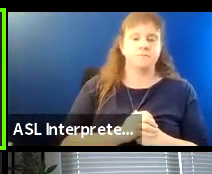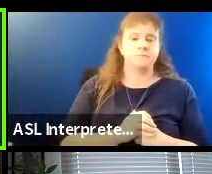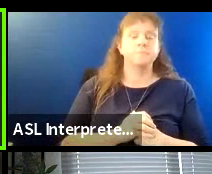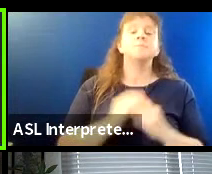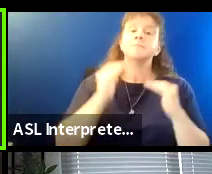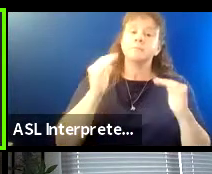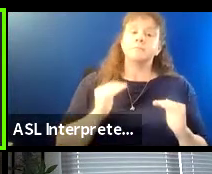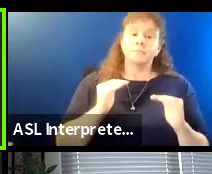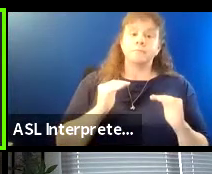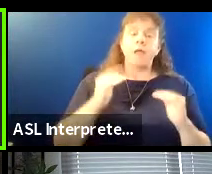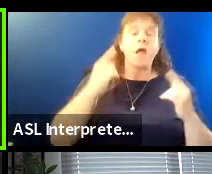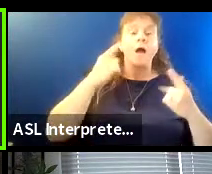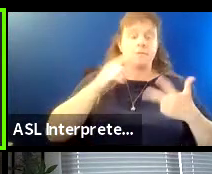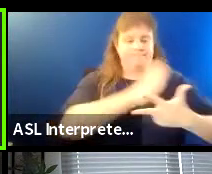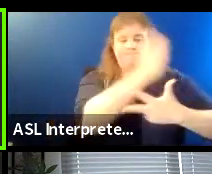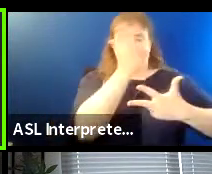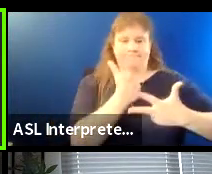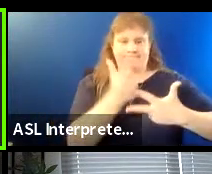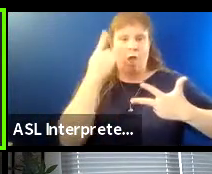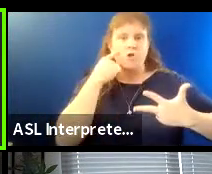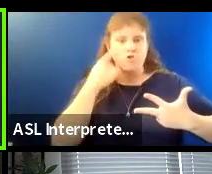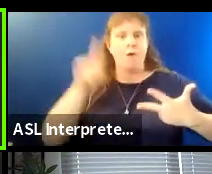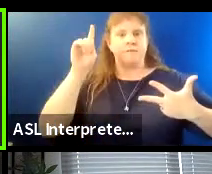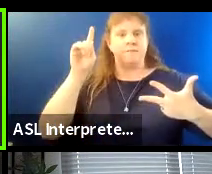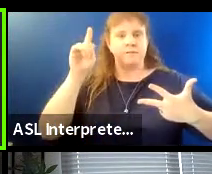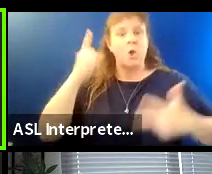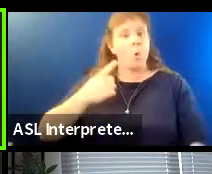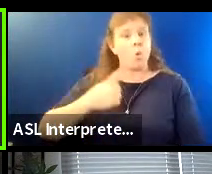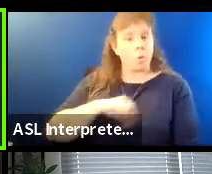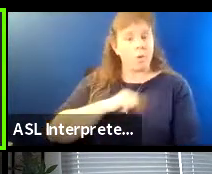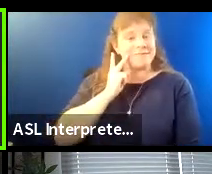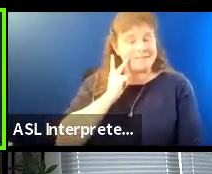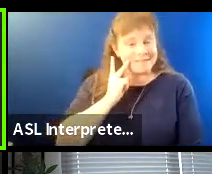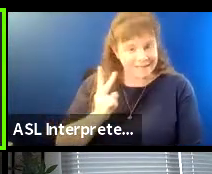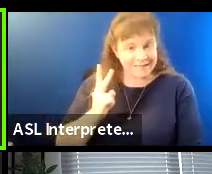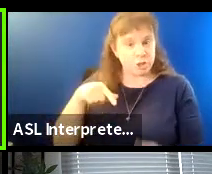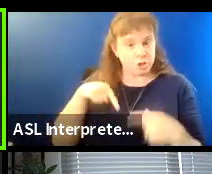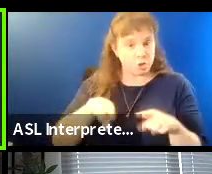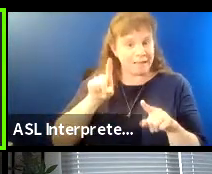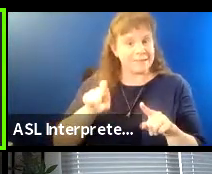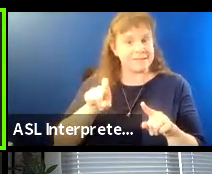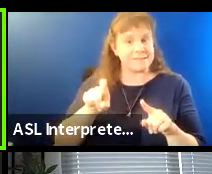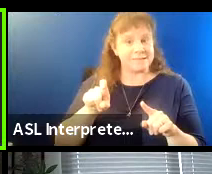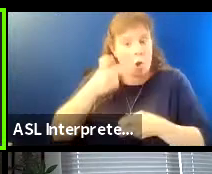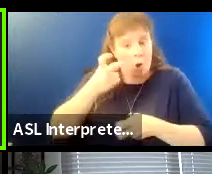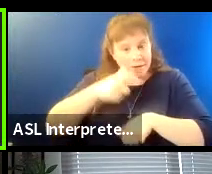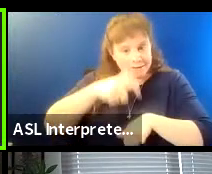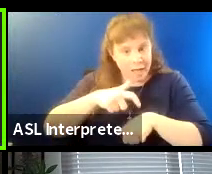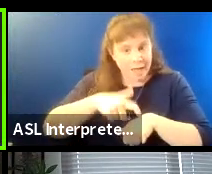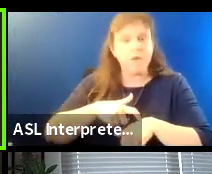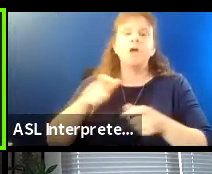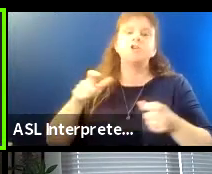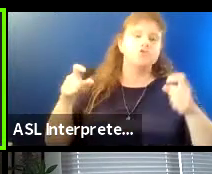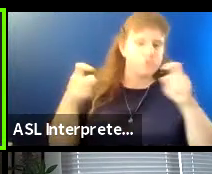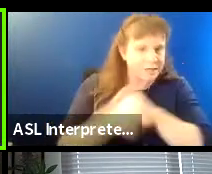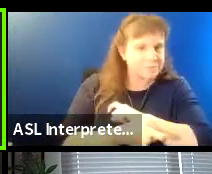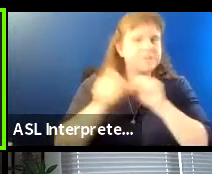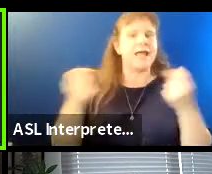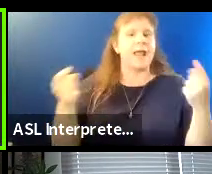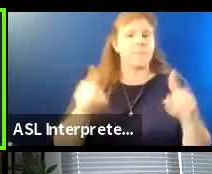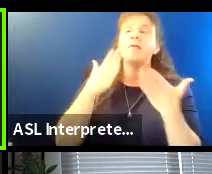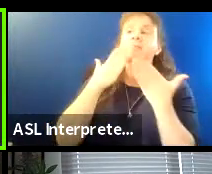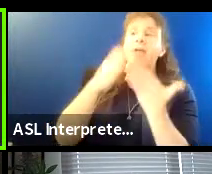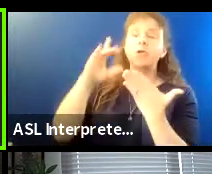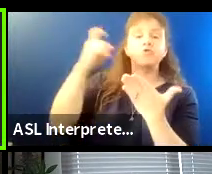we see from this perfect storm that transformation can be born. We're grateful to the governor and the administration for the courage to lead